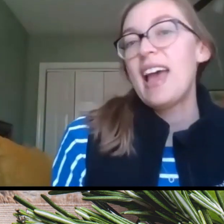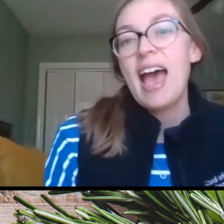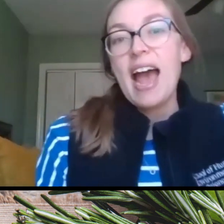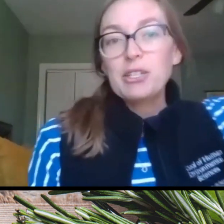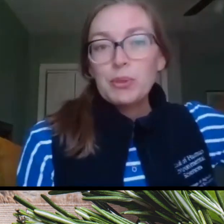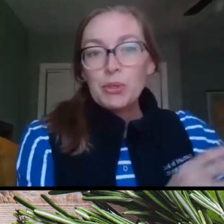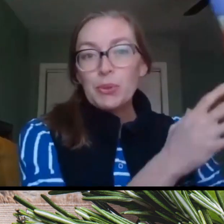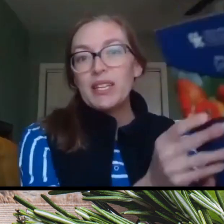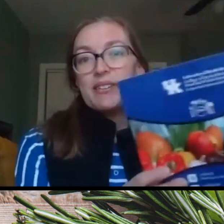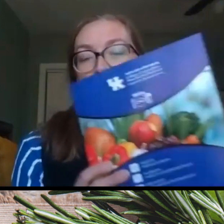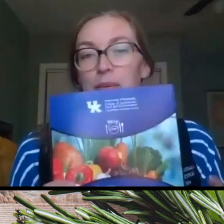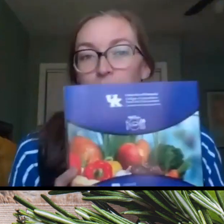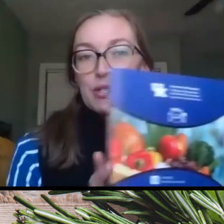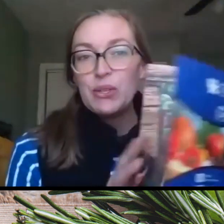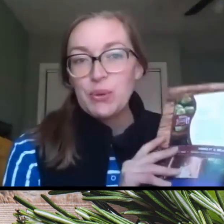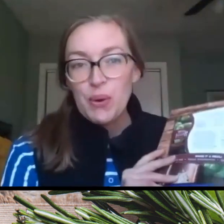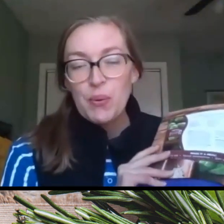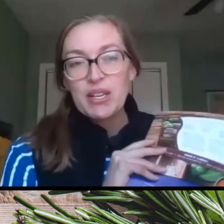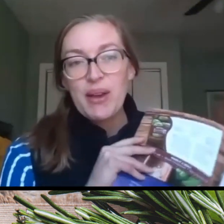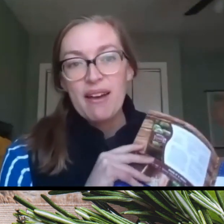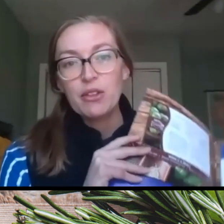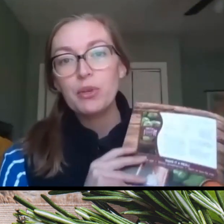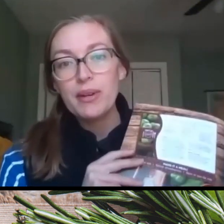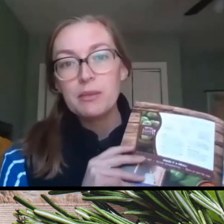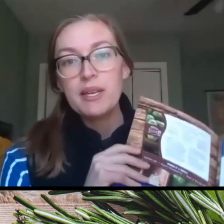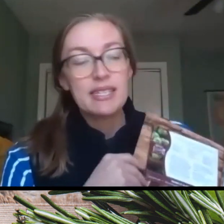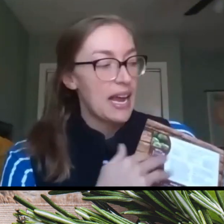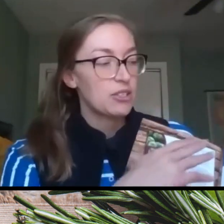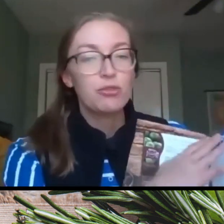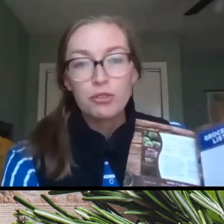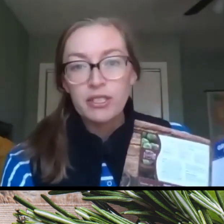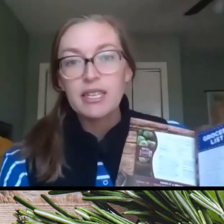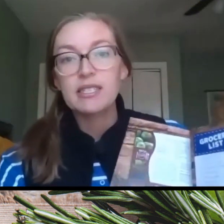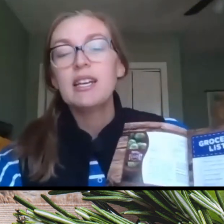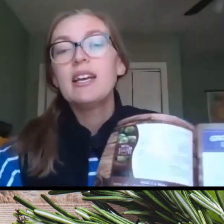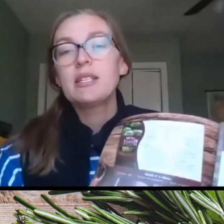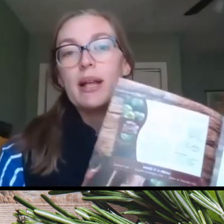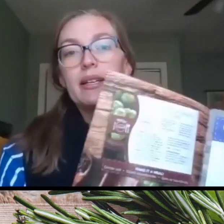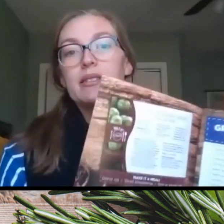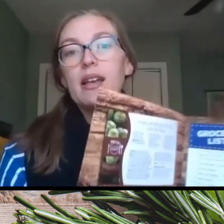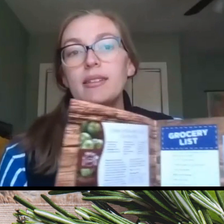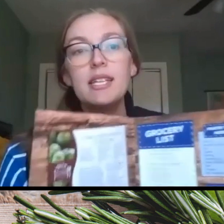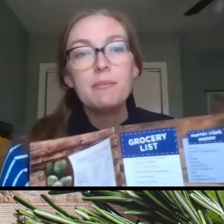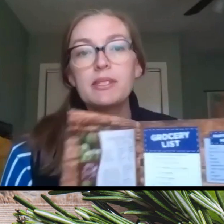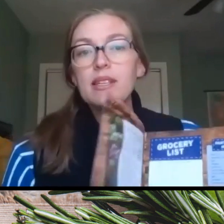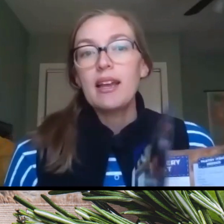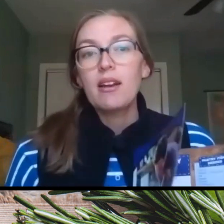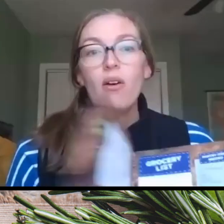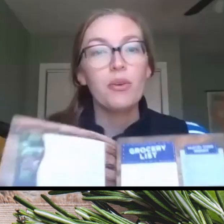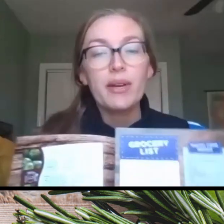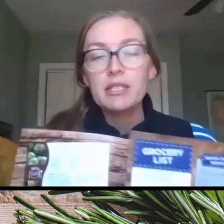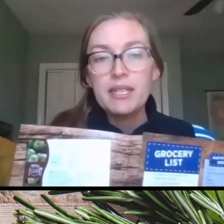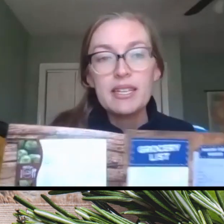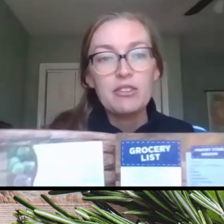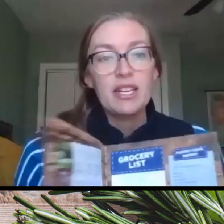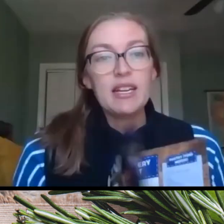an actual tool that's available to you where you have the 3 recipes. It has a grocery list as well as tips and all